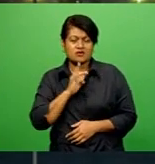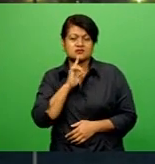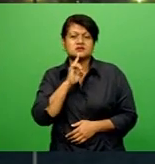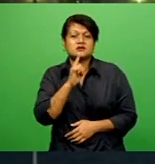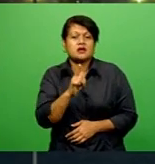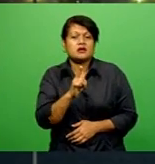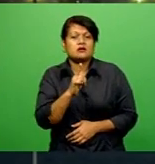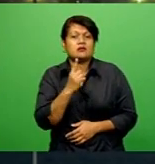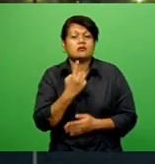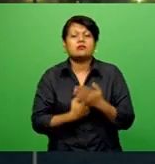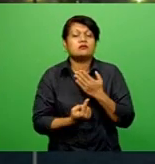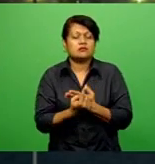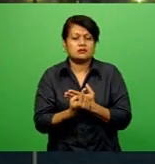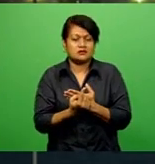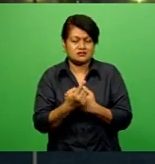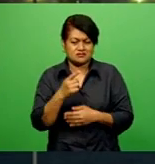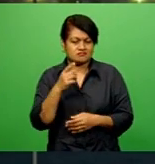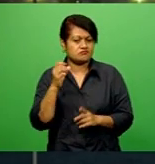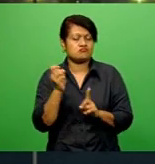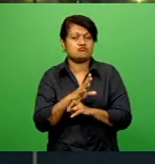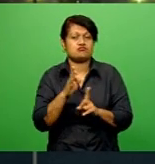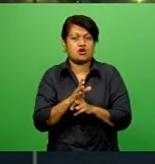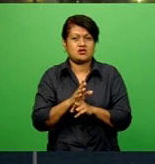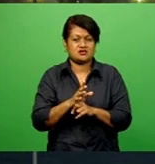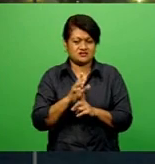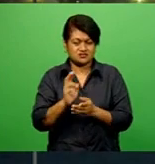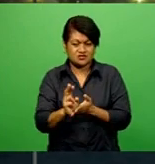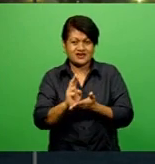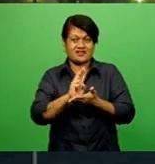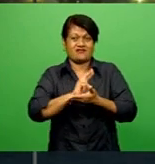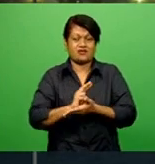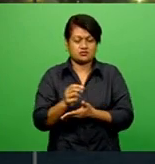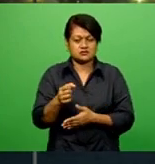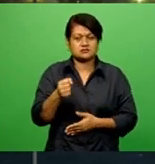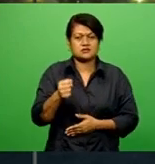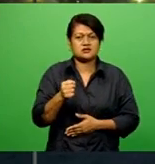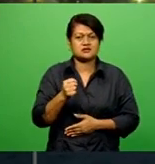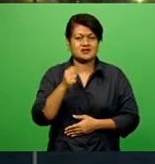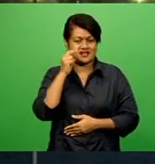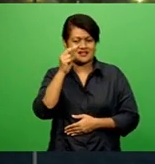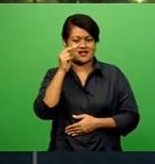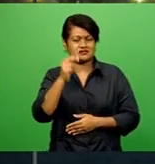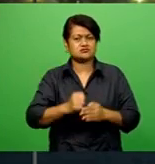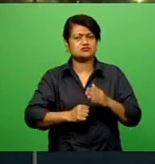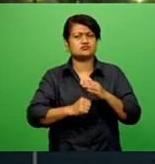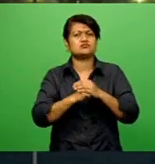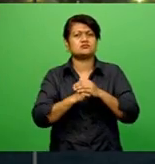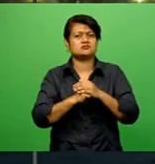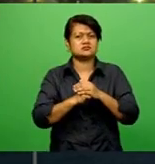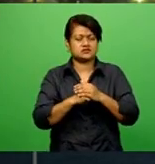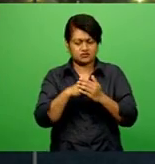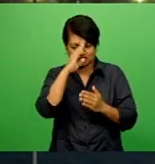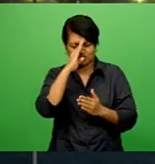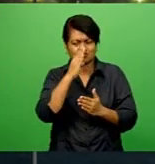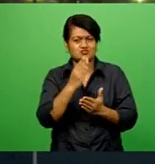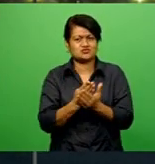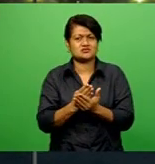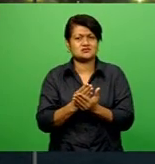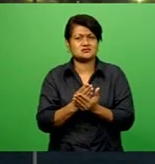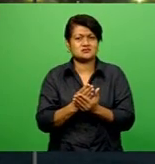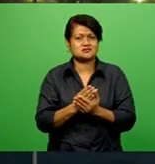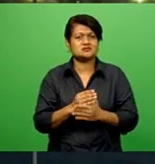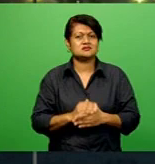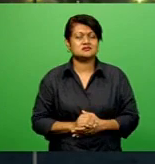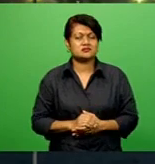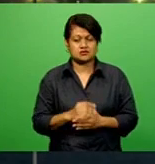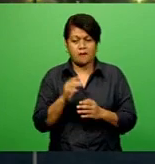to urgently review the suspension of National Toppers Scheme students following its unilateral and arbitrary